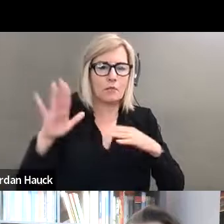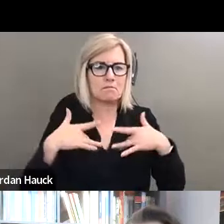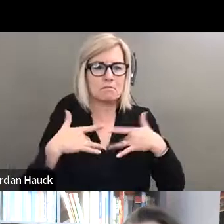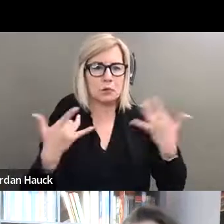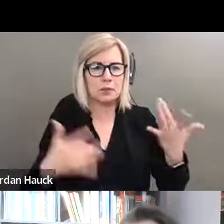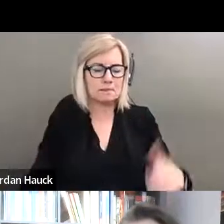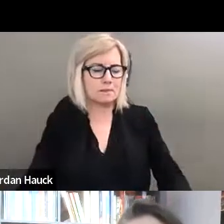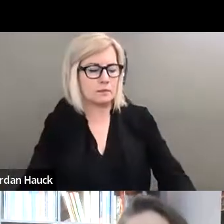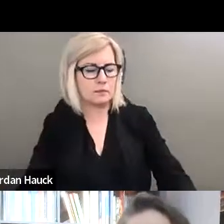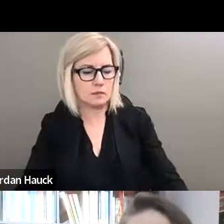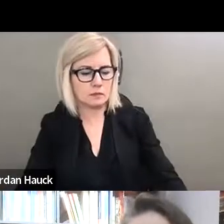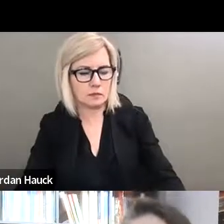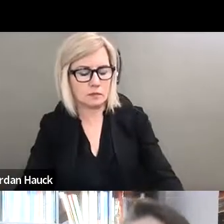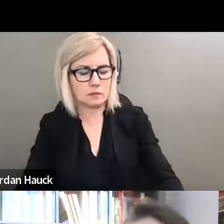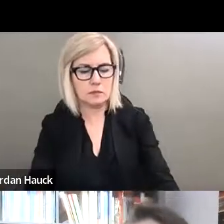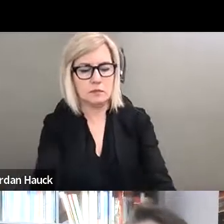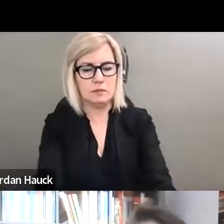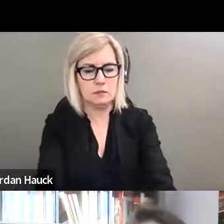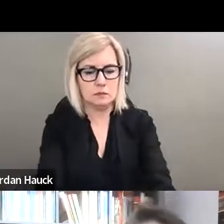to you.